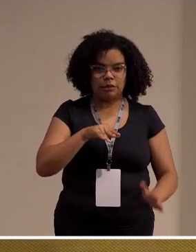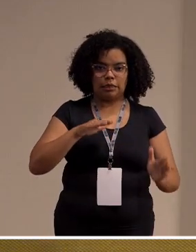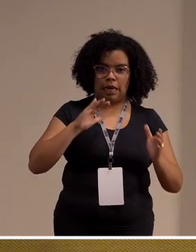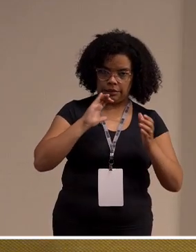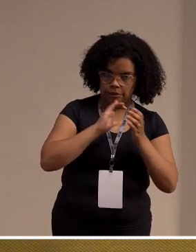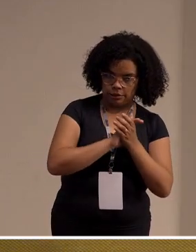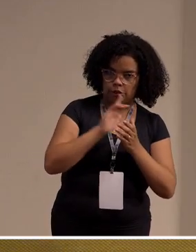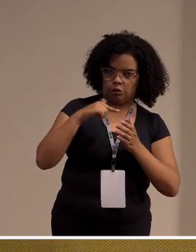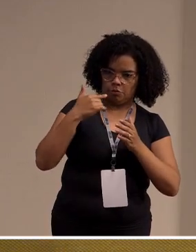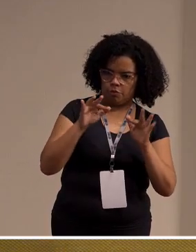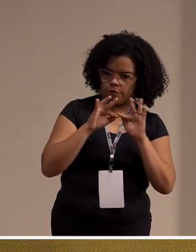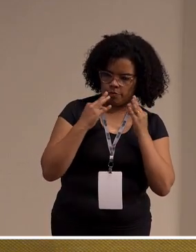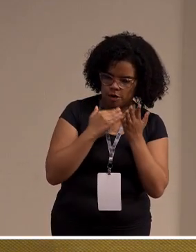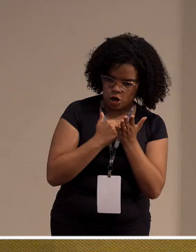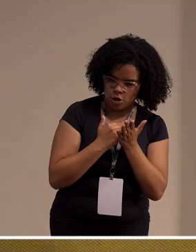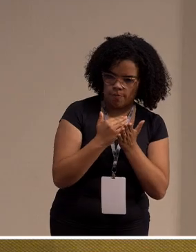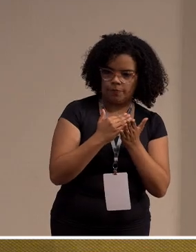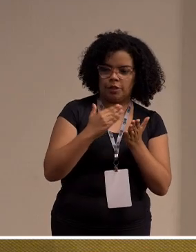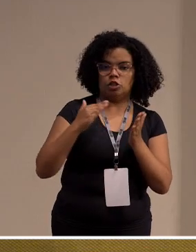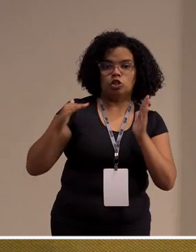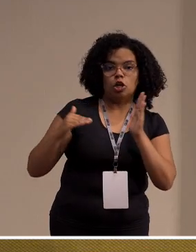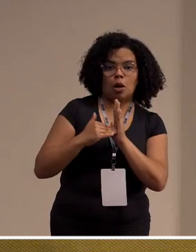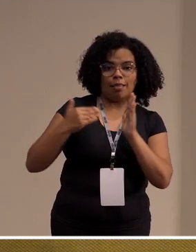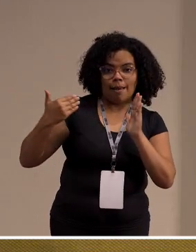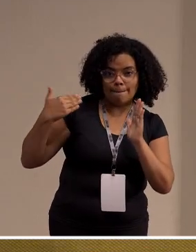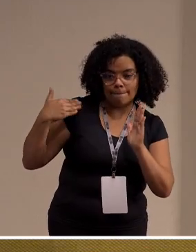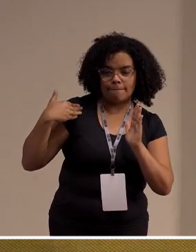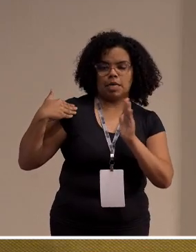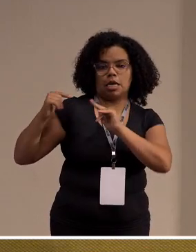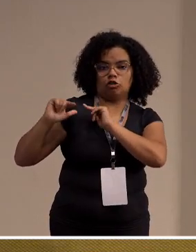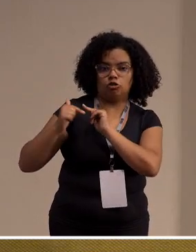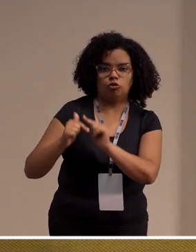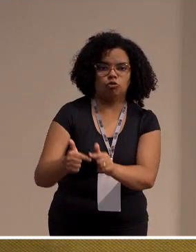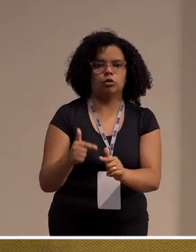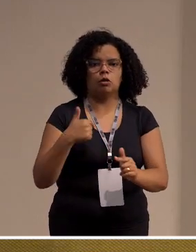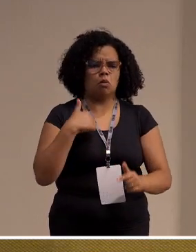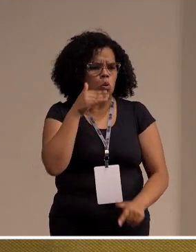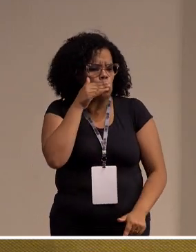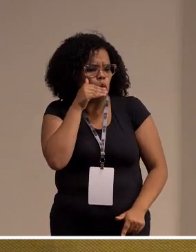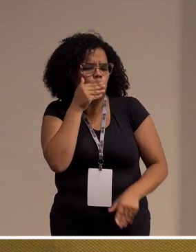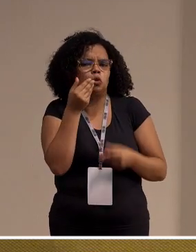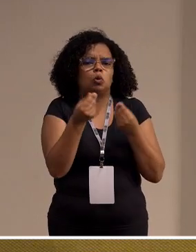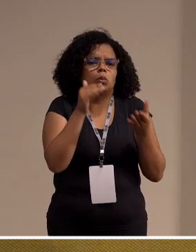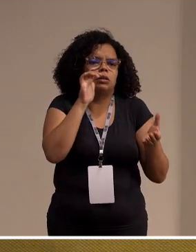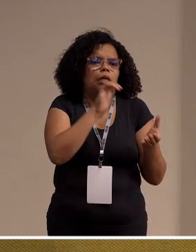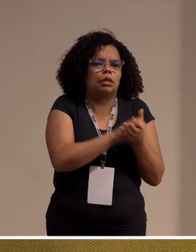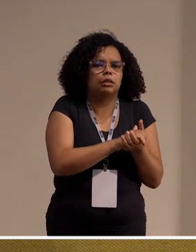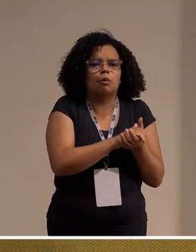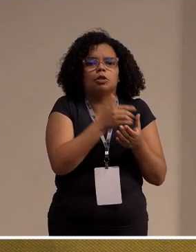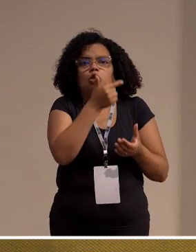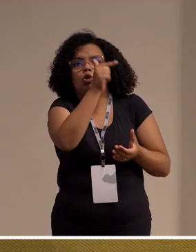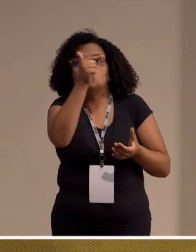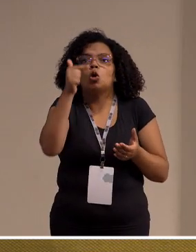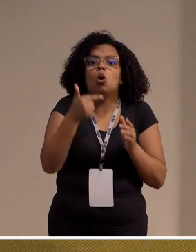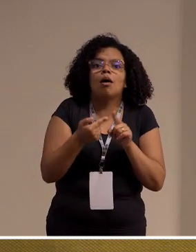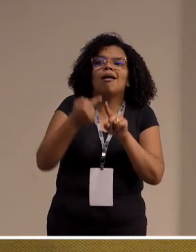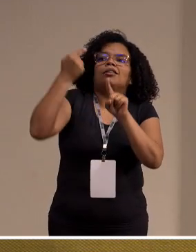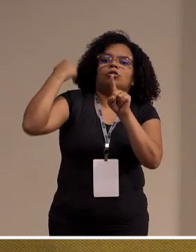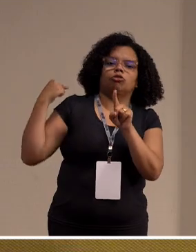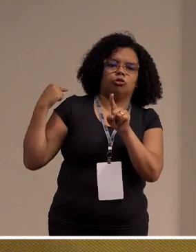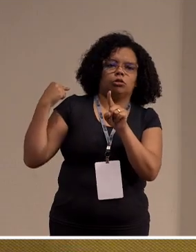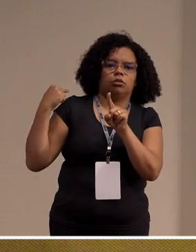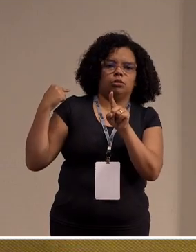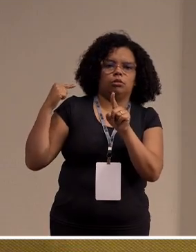me. So I was curious about, not just about them, but about the couples before them. Who were the people before Sam and